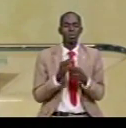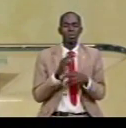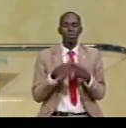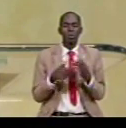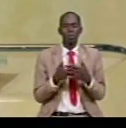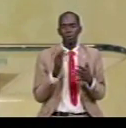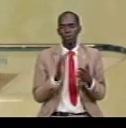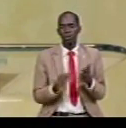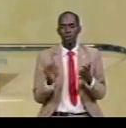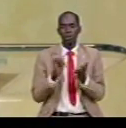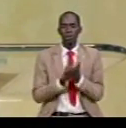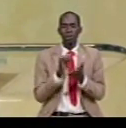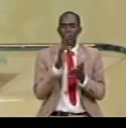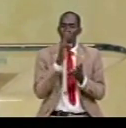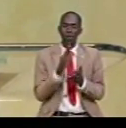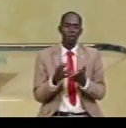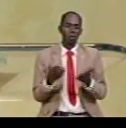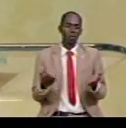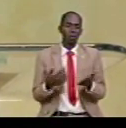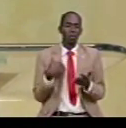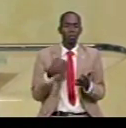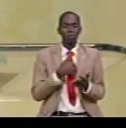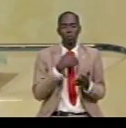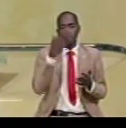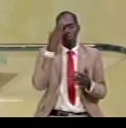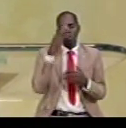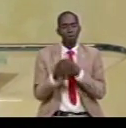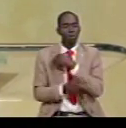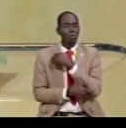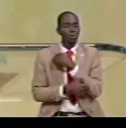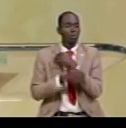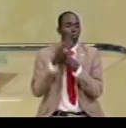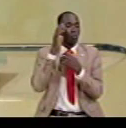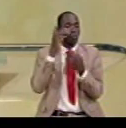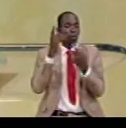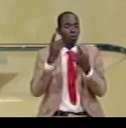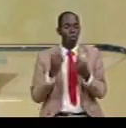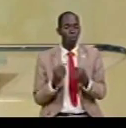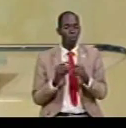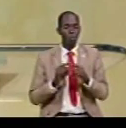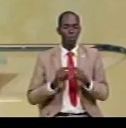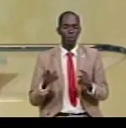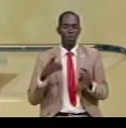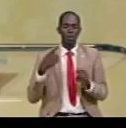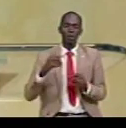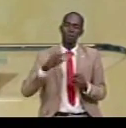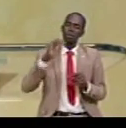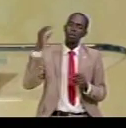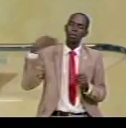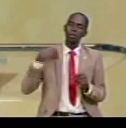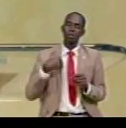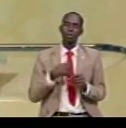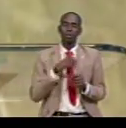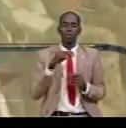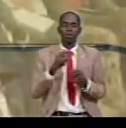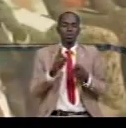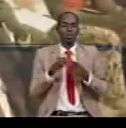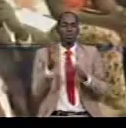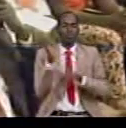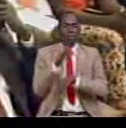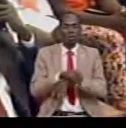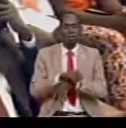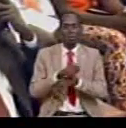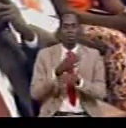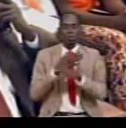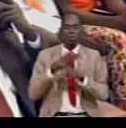because we know that temptation will come, the grace that we need to resist Satan, to resist the devil at all times, grant unto us in Jesus'